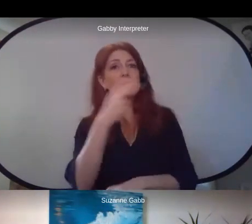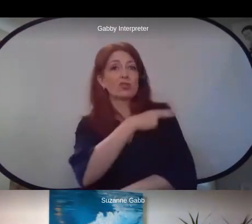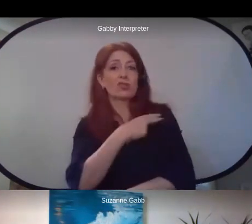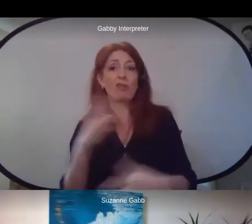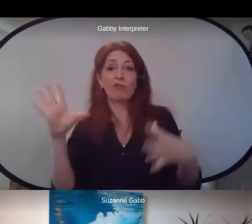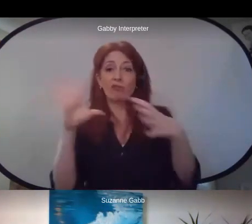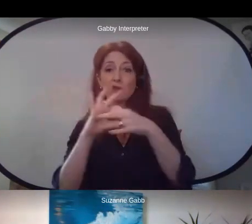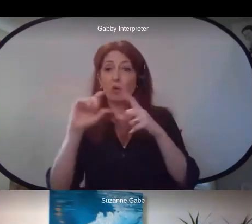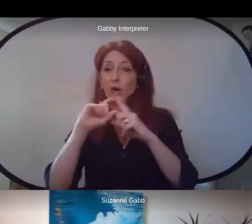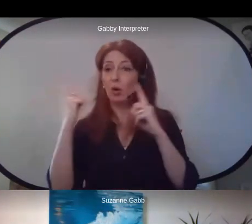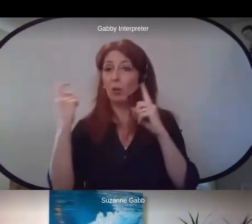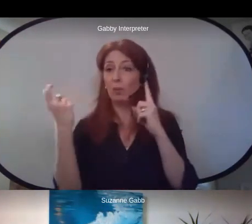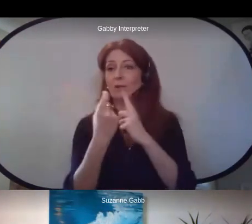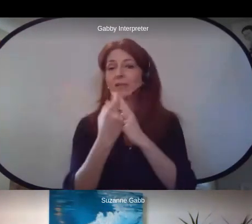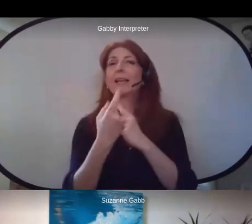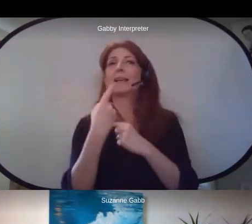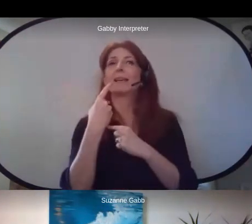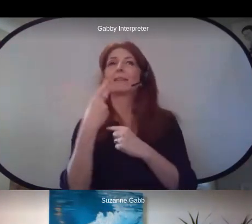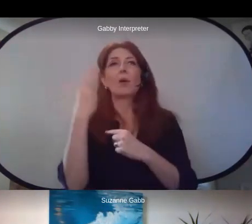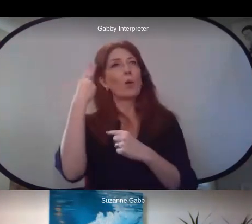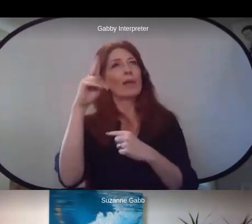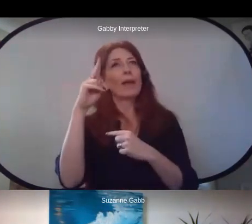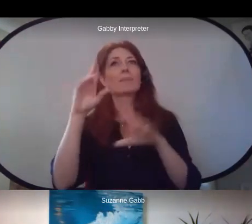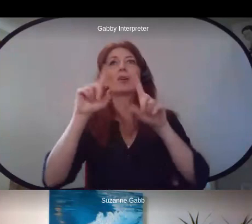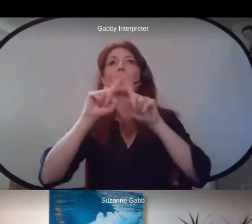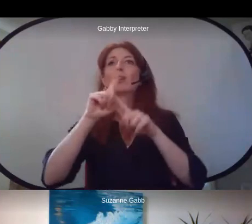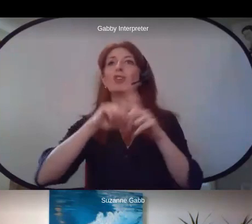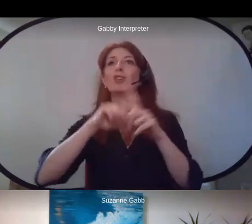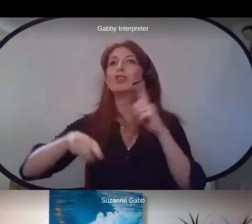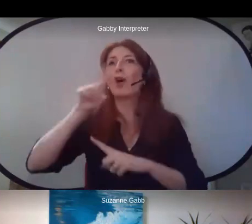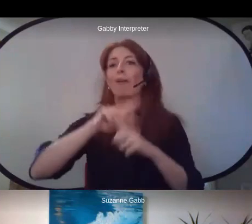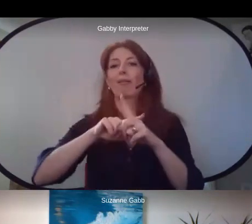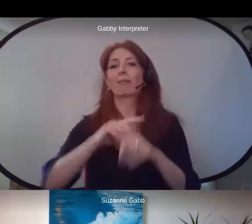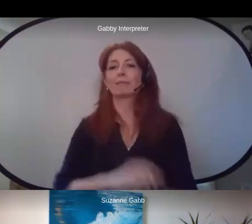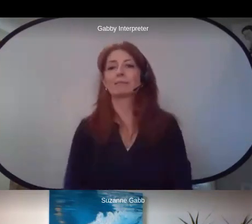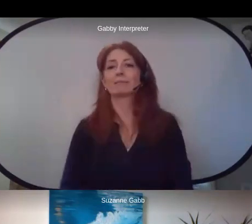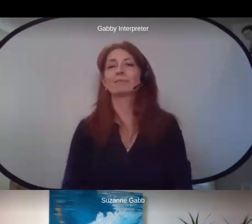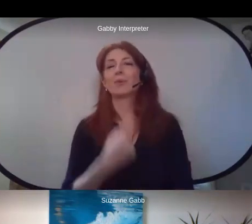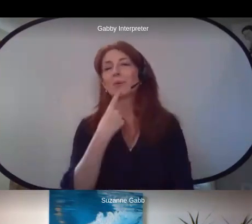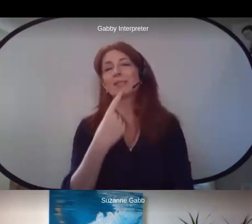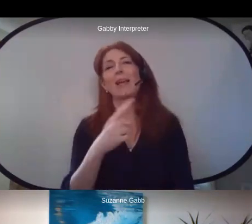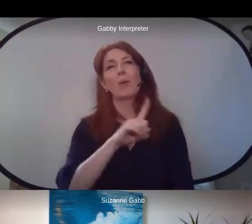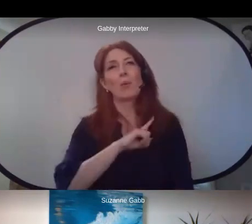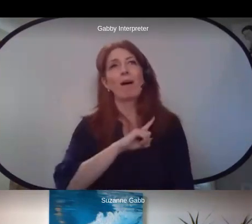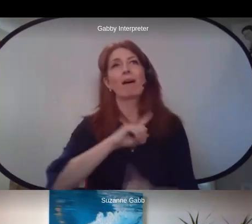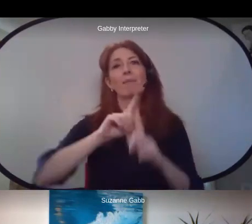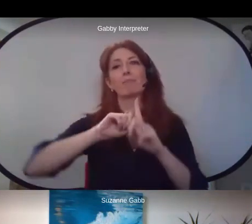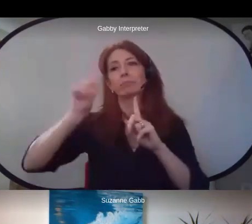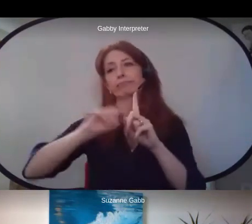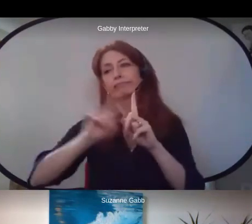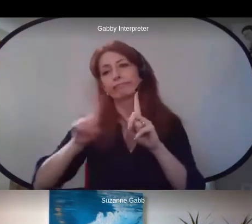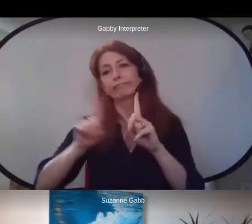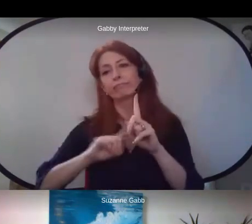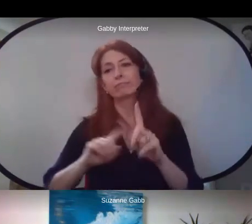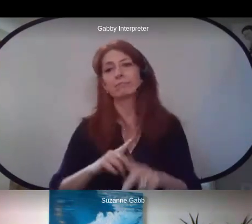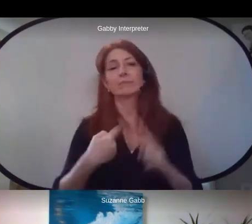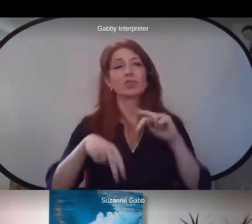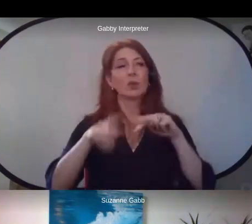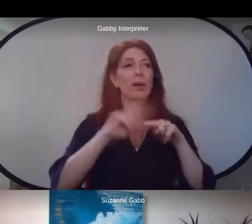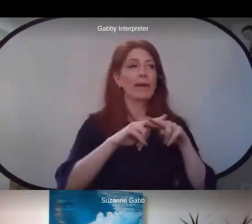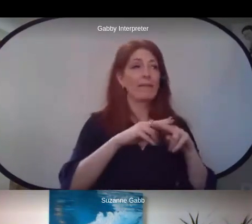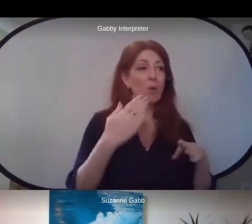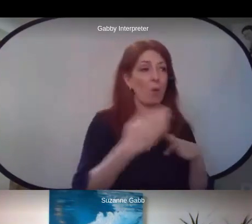or circles, as we call them, Moodbeam circles are circles that bounce off each other, and our people, whether it's in their working life